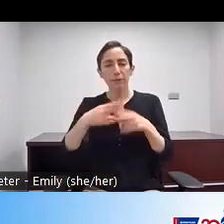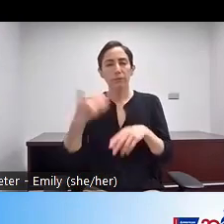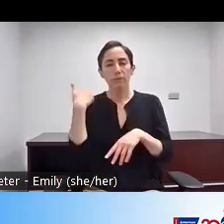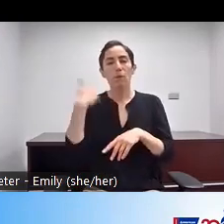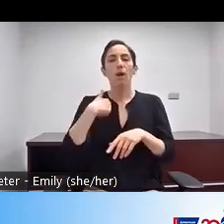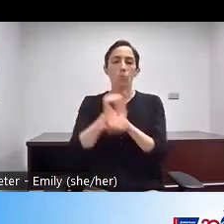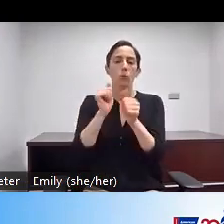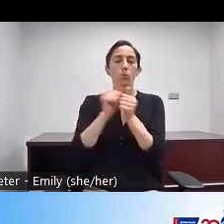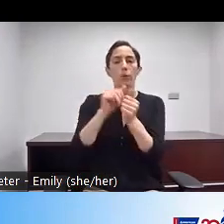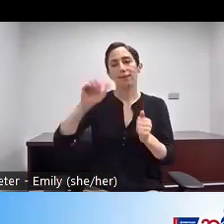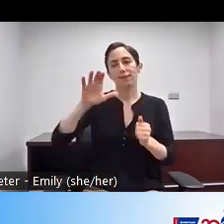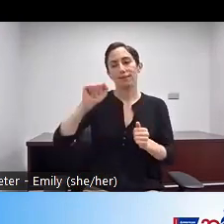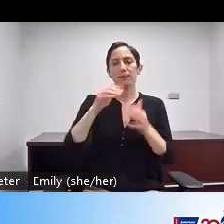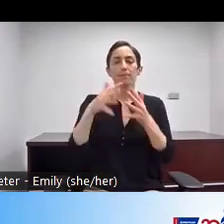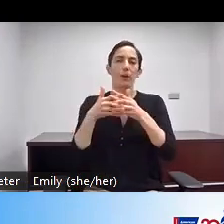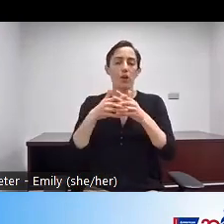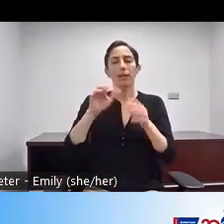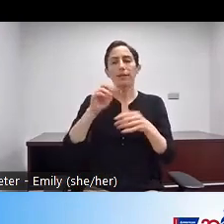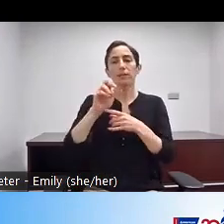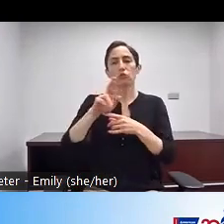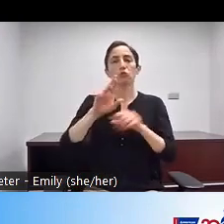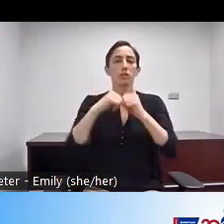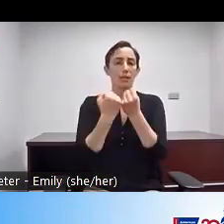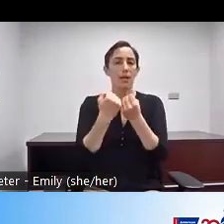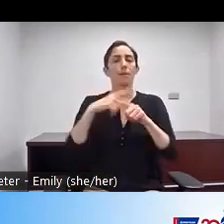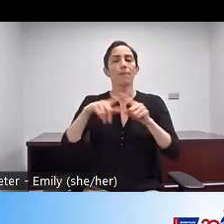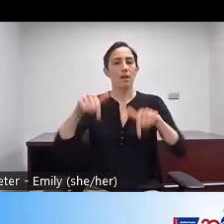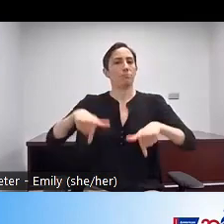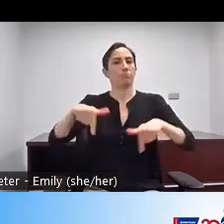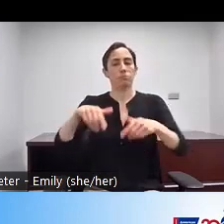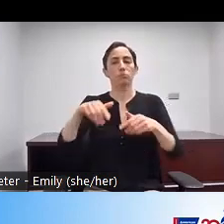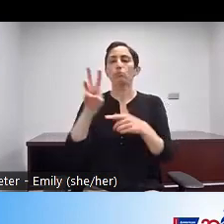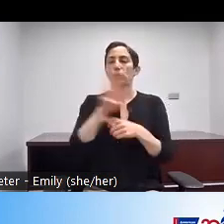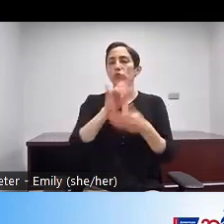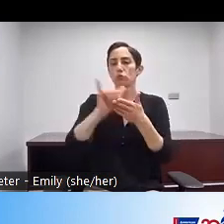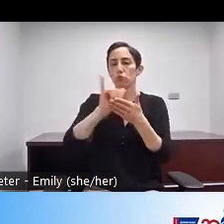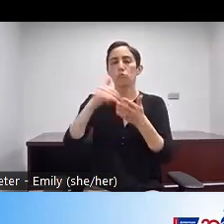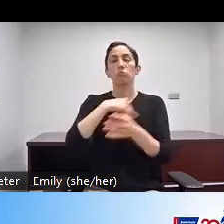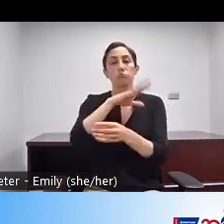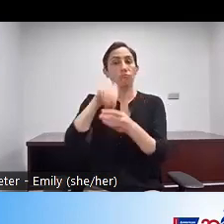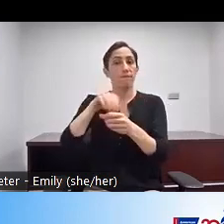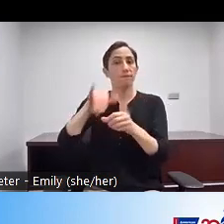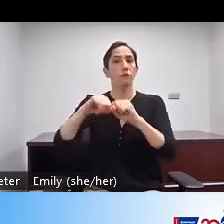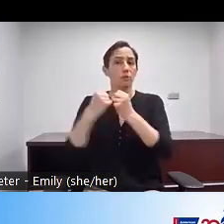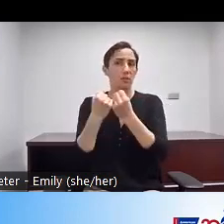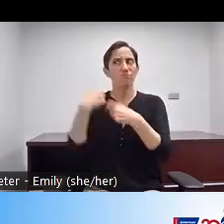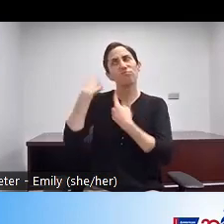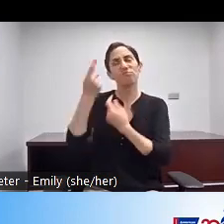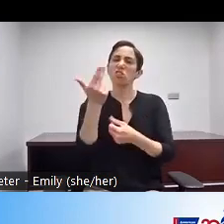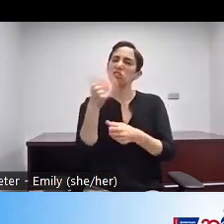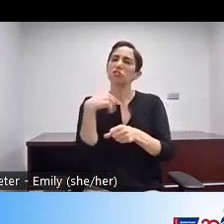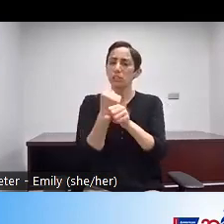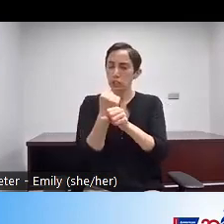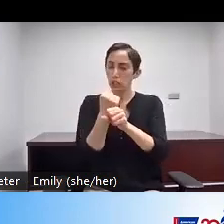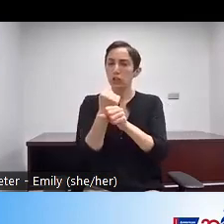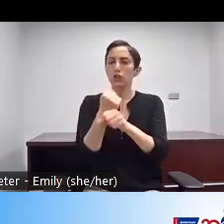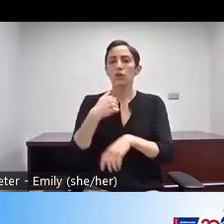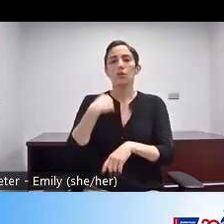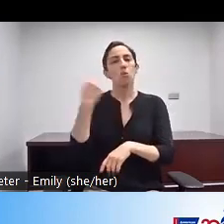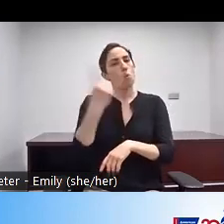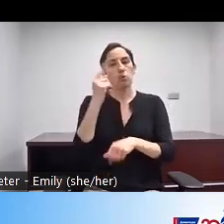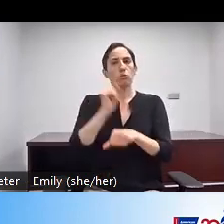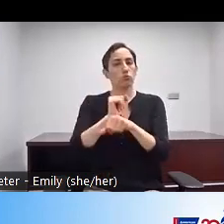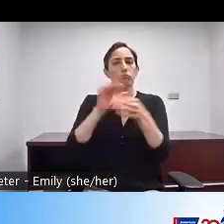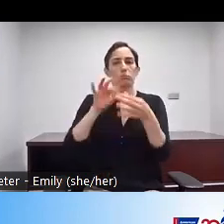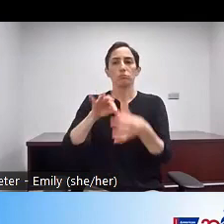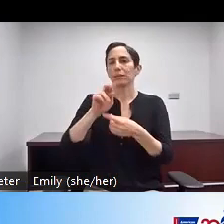American Cancer Society based here in Western New York. I've been with the society for about 13 years and have always worked in